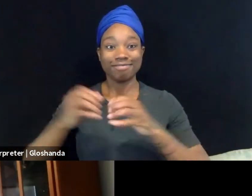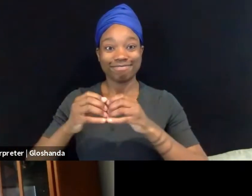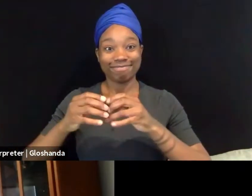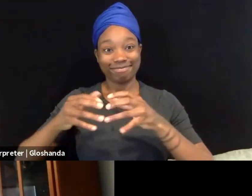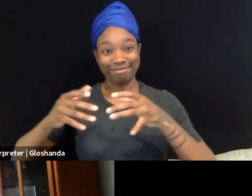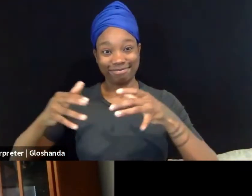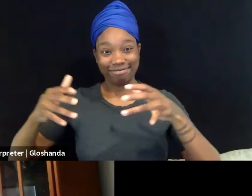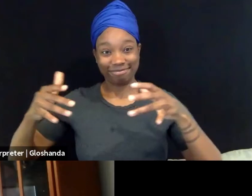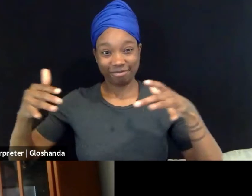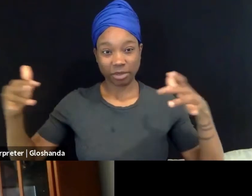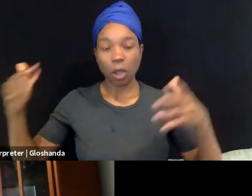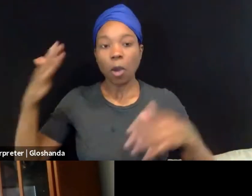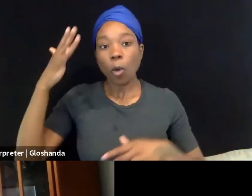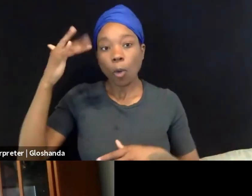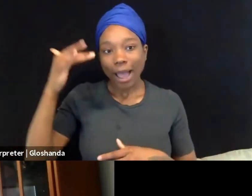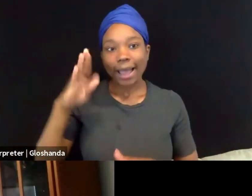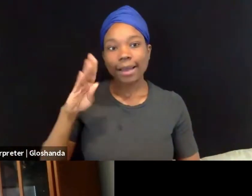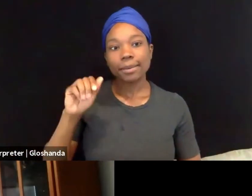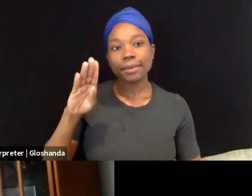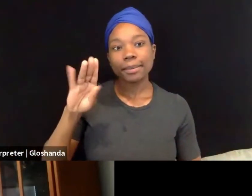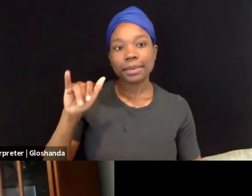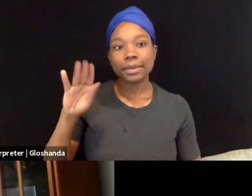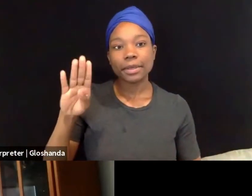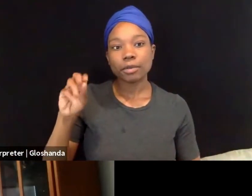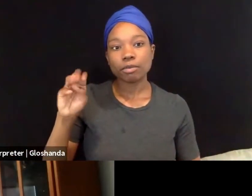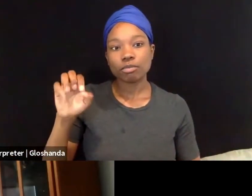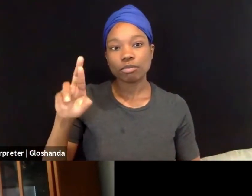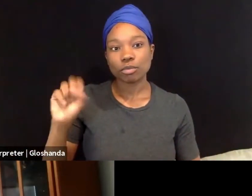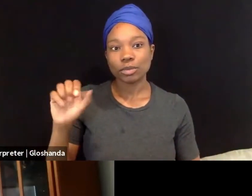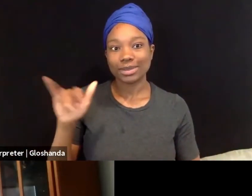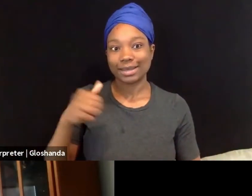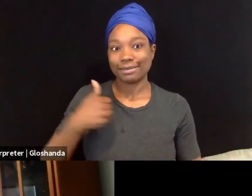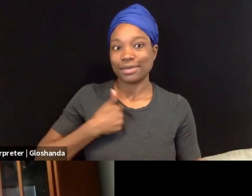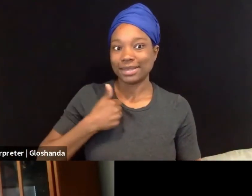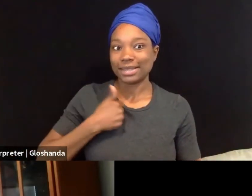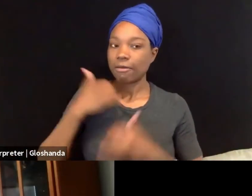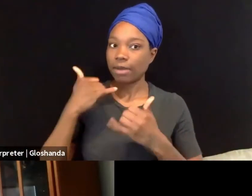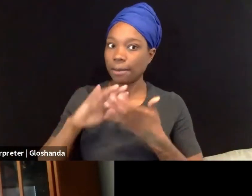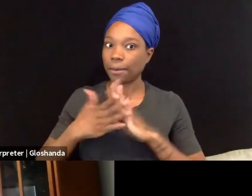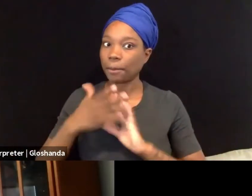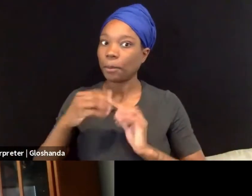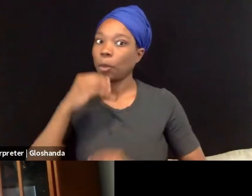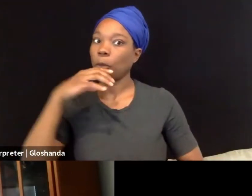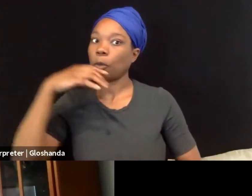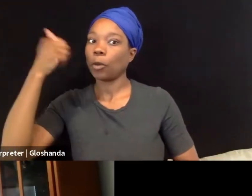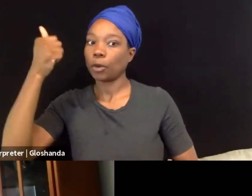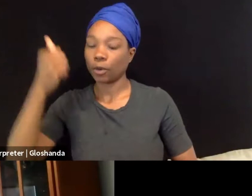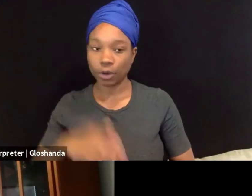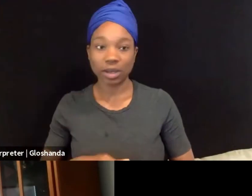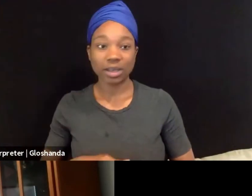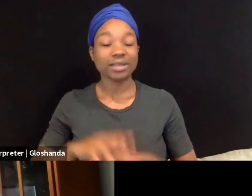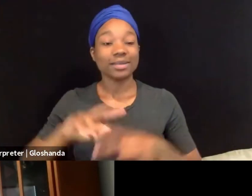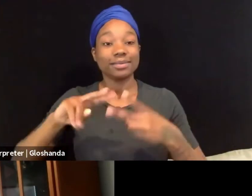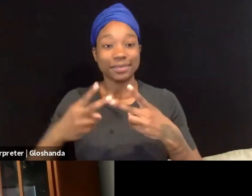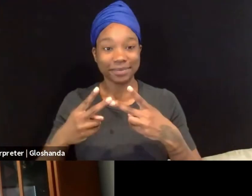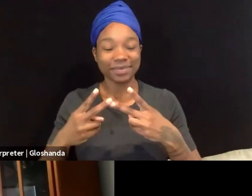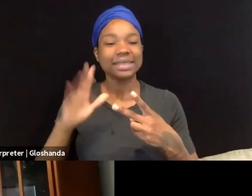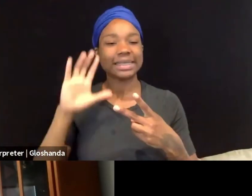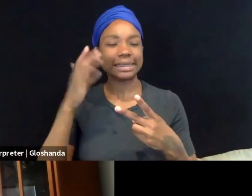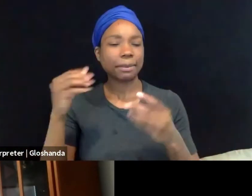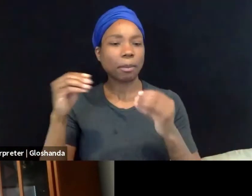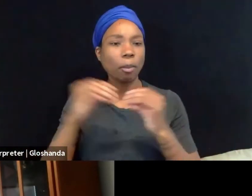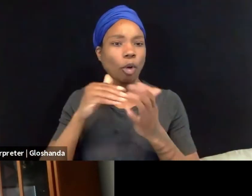are aging. And secondly, there seems to be more frequent, more serious disasters of all